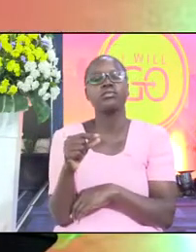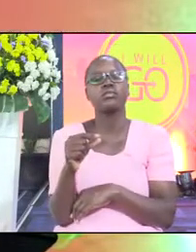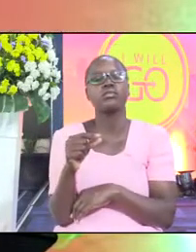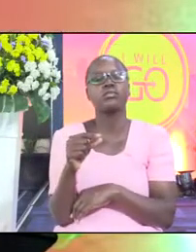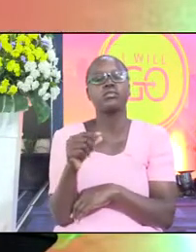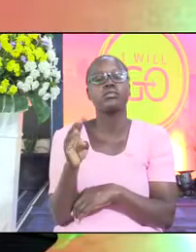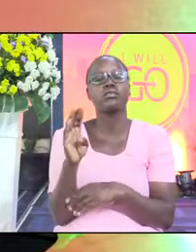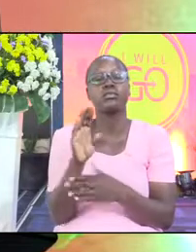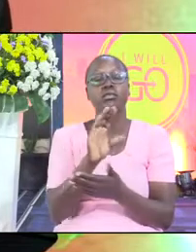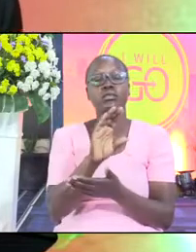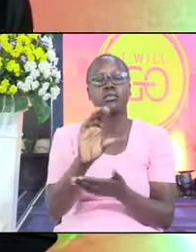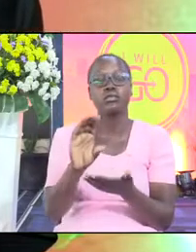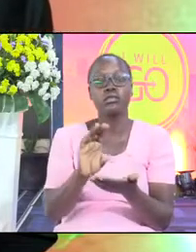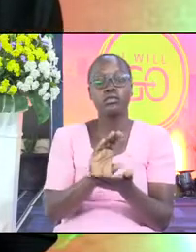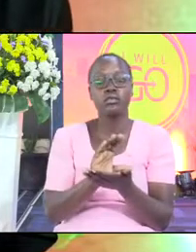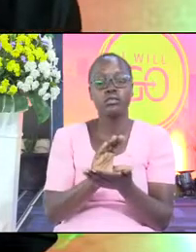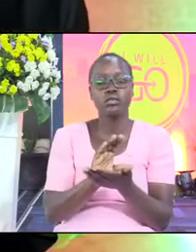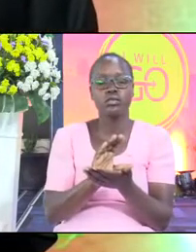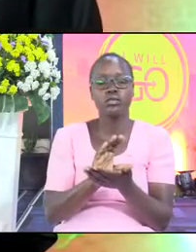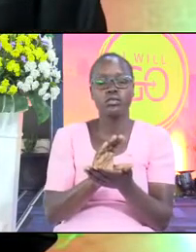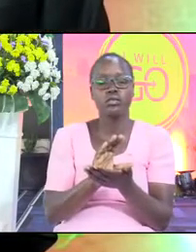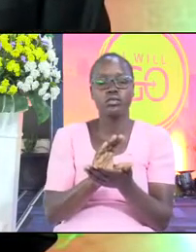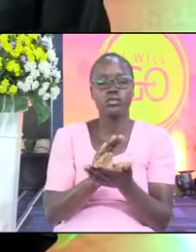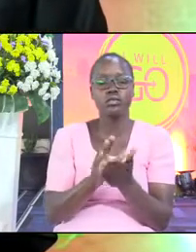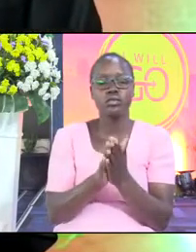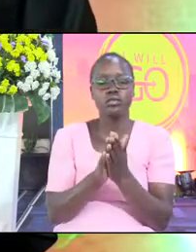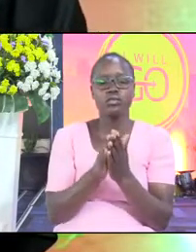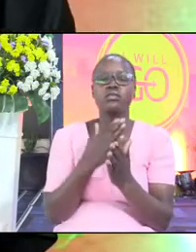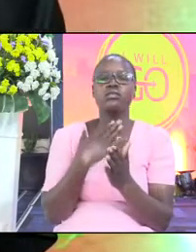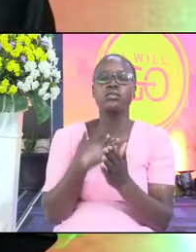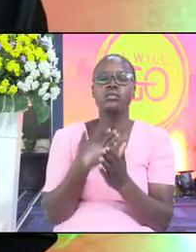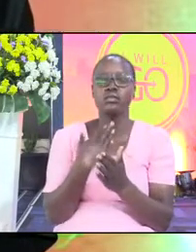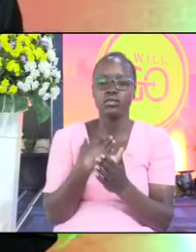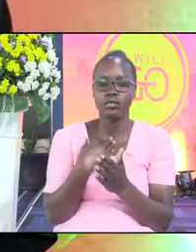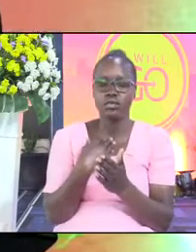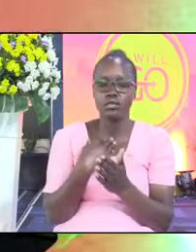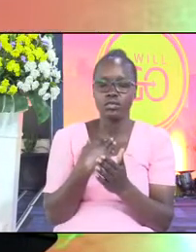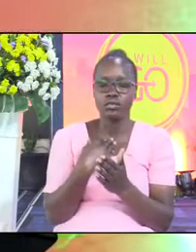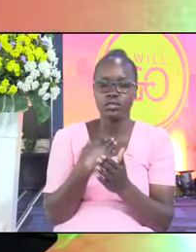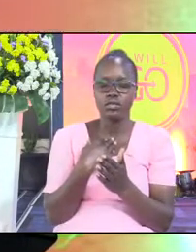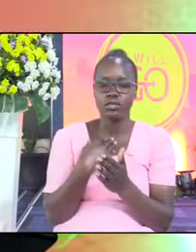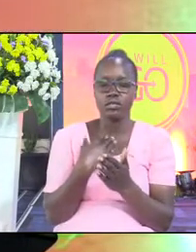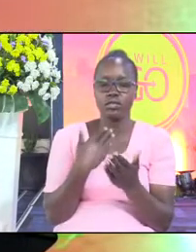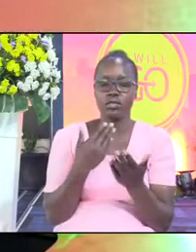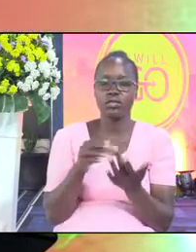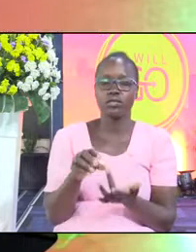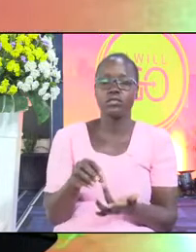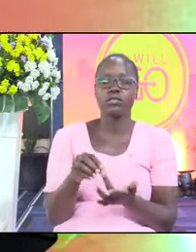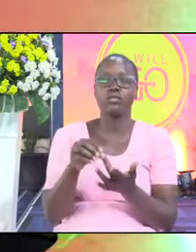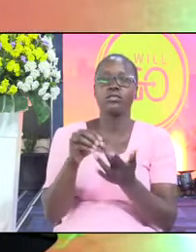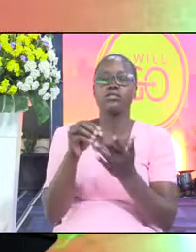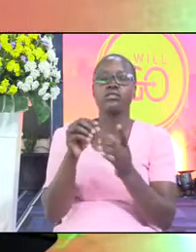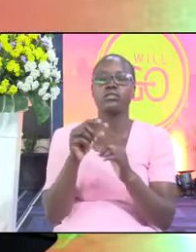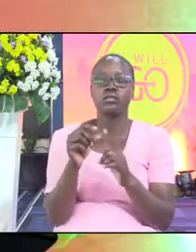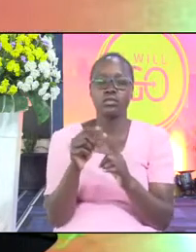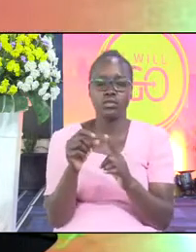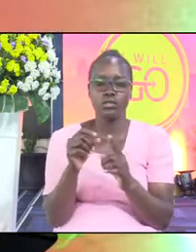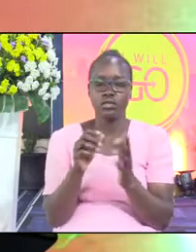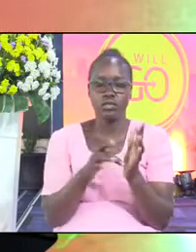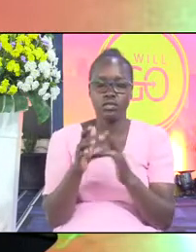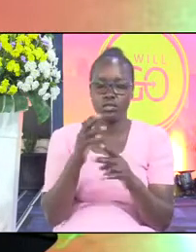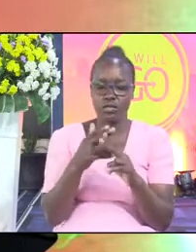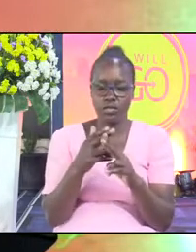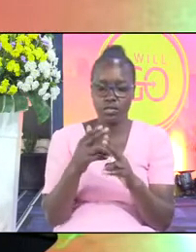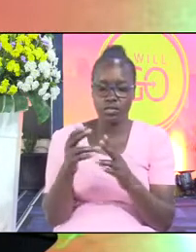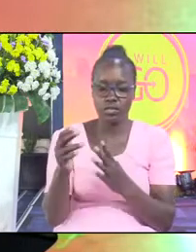hymn be the sentiment and the longing of every precious heart. In